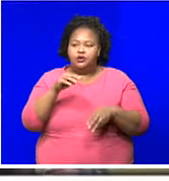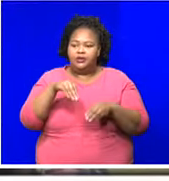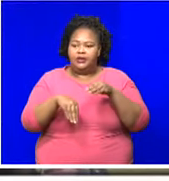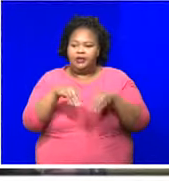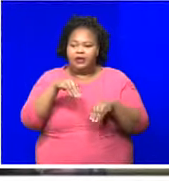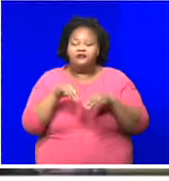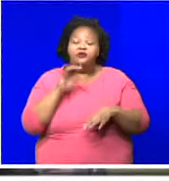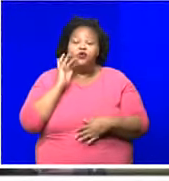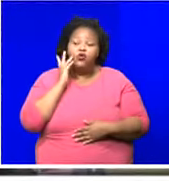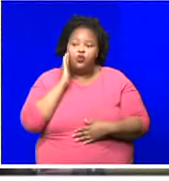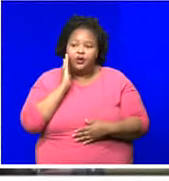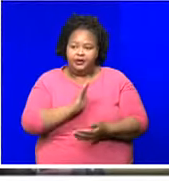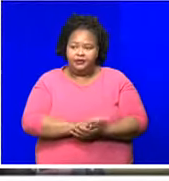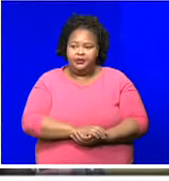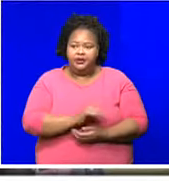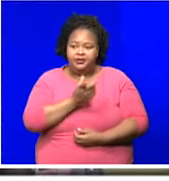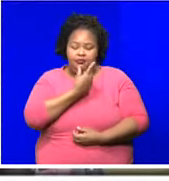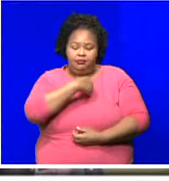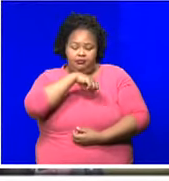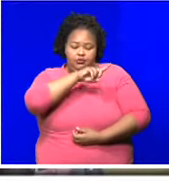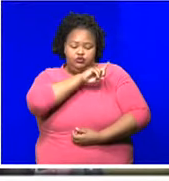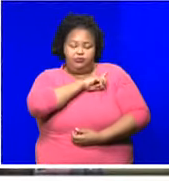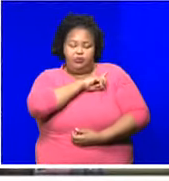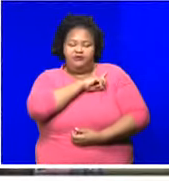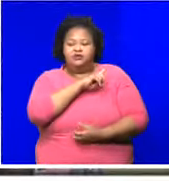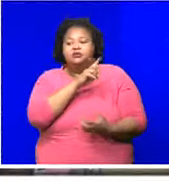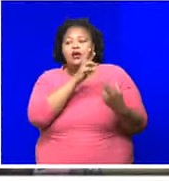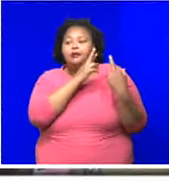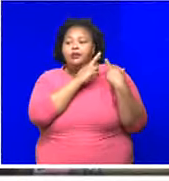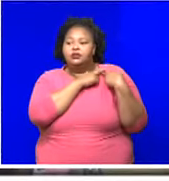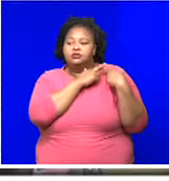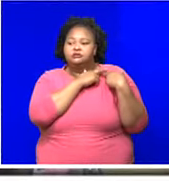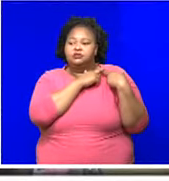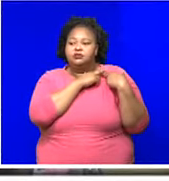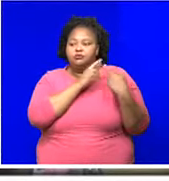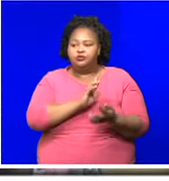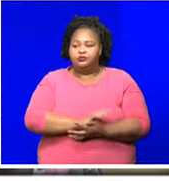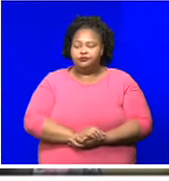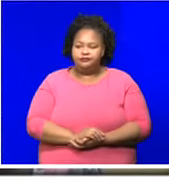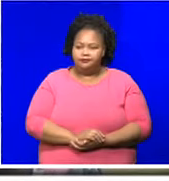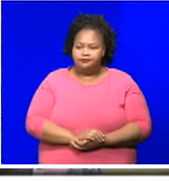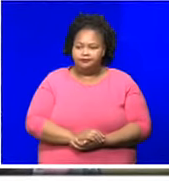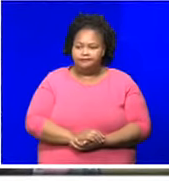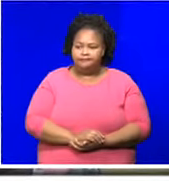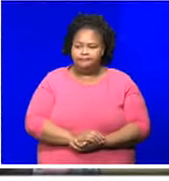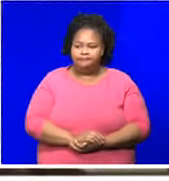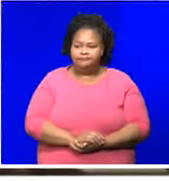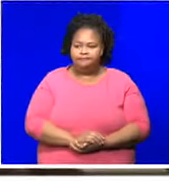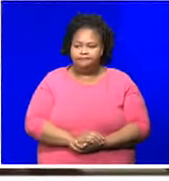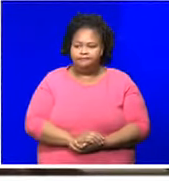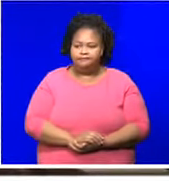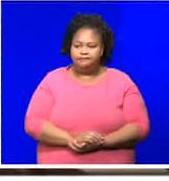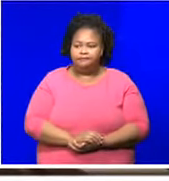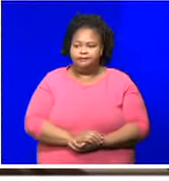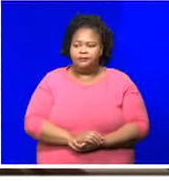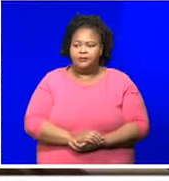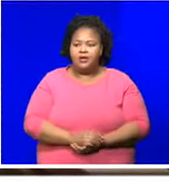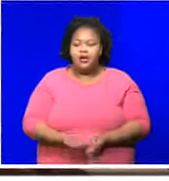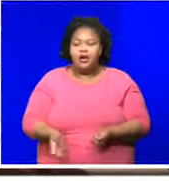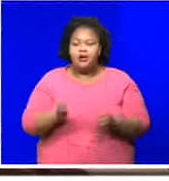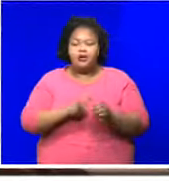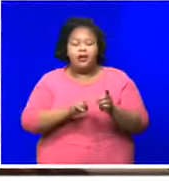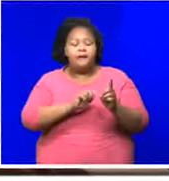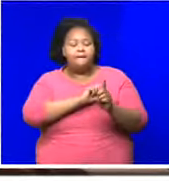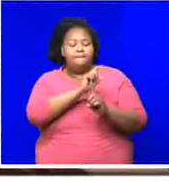konke kusemahlombo nonine bekunene kwenda njalo. The minister also